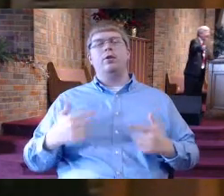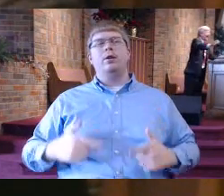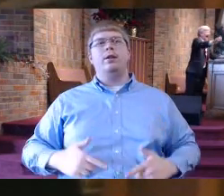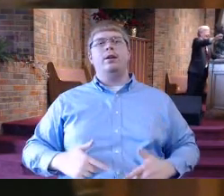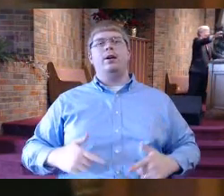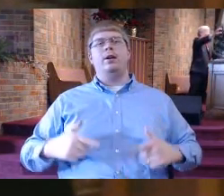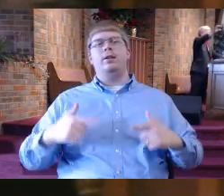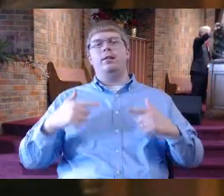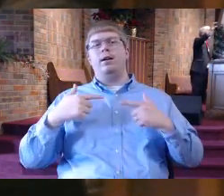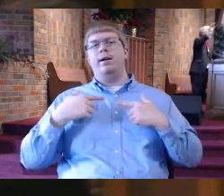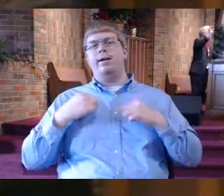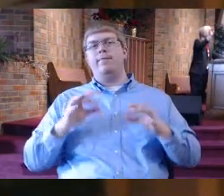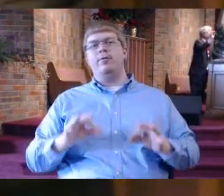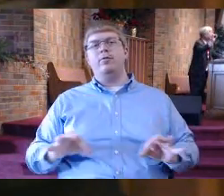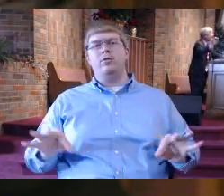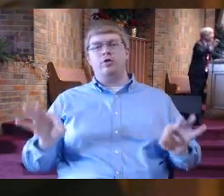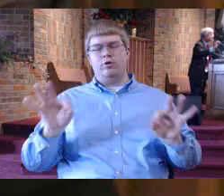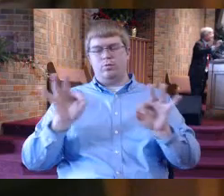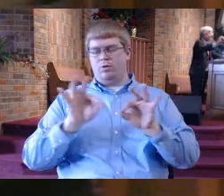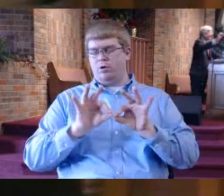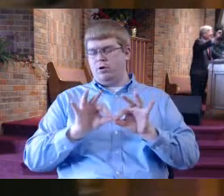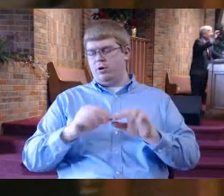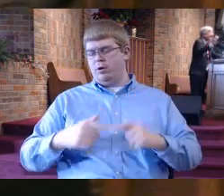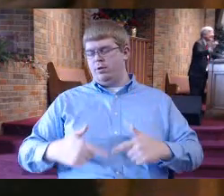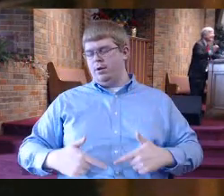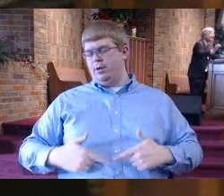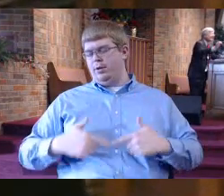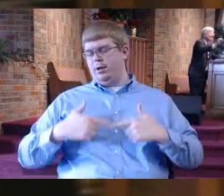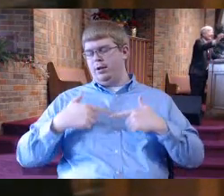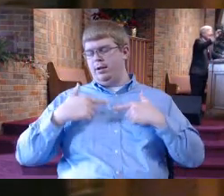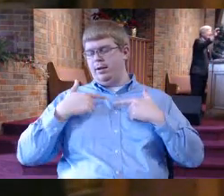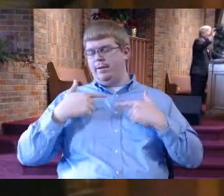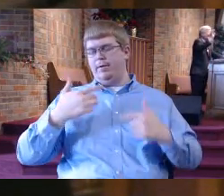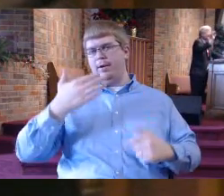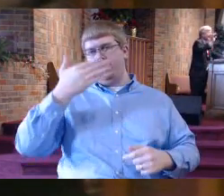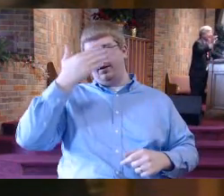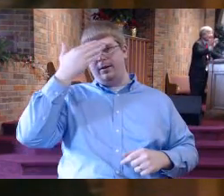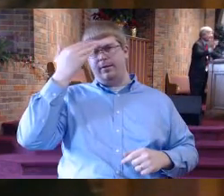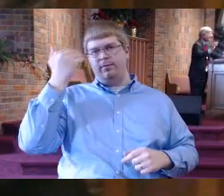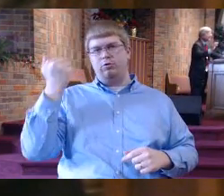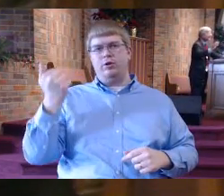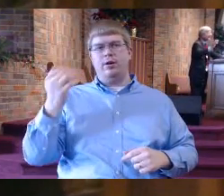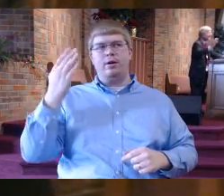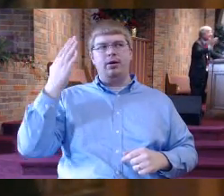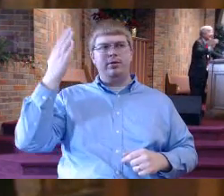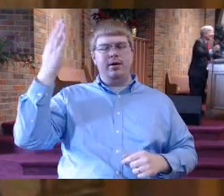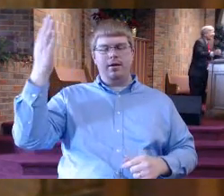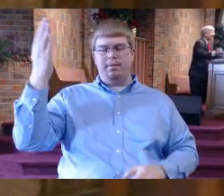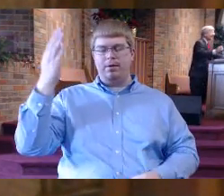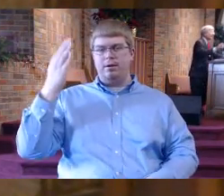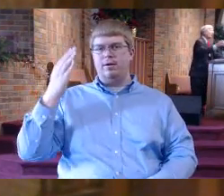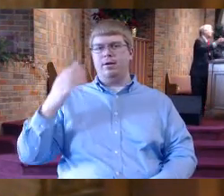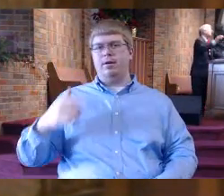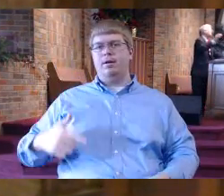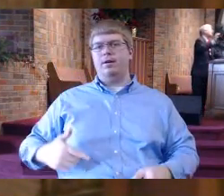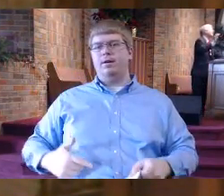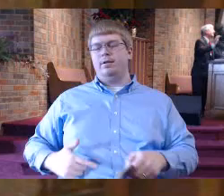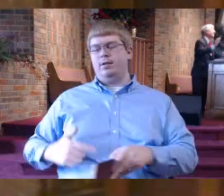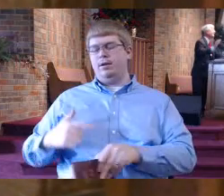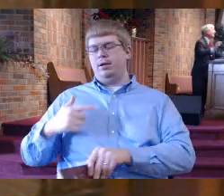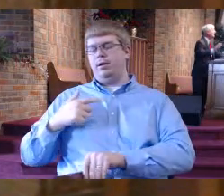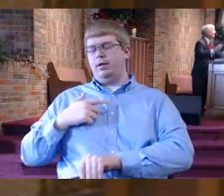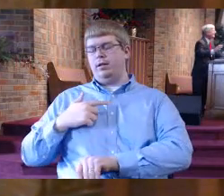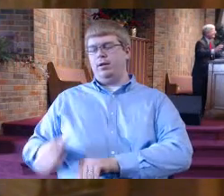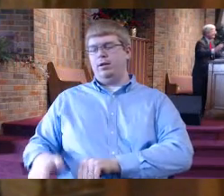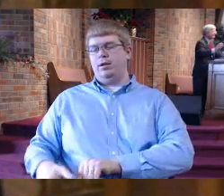future, and life is worth the living just because